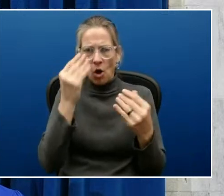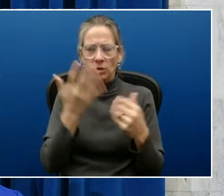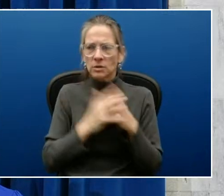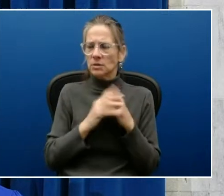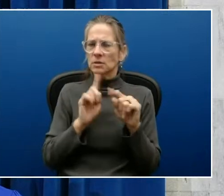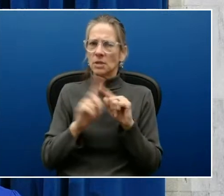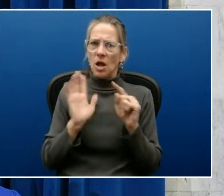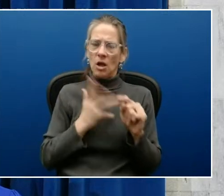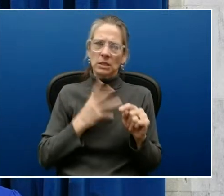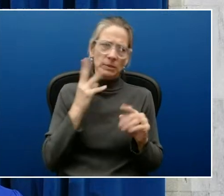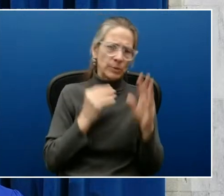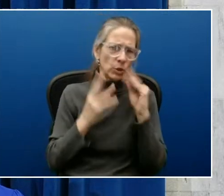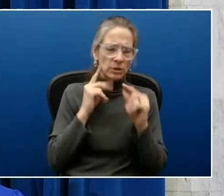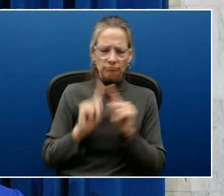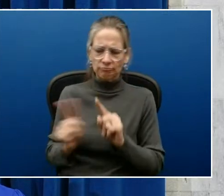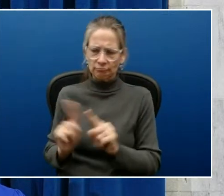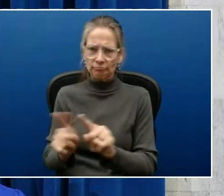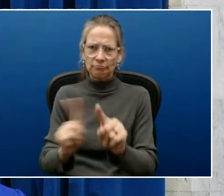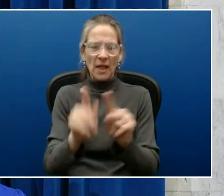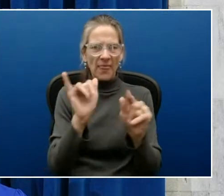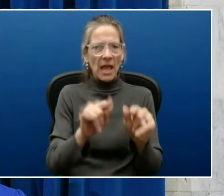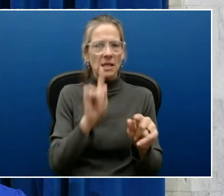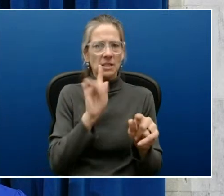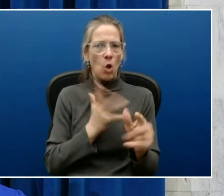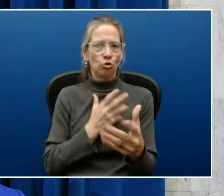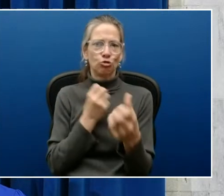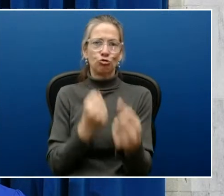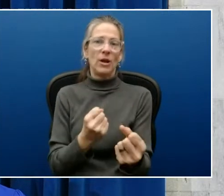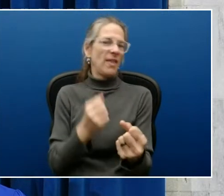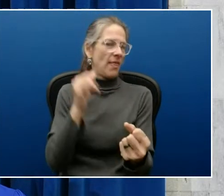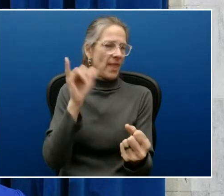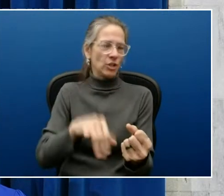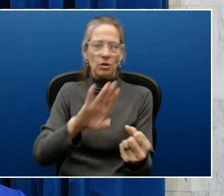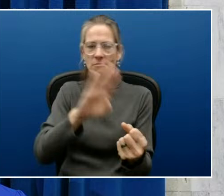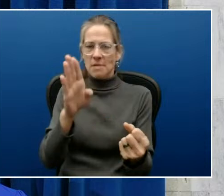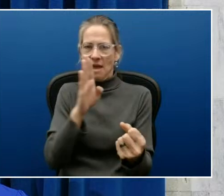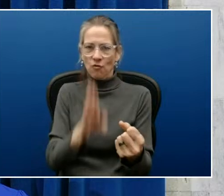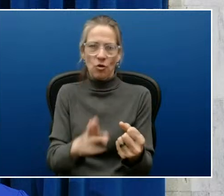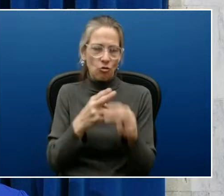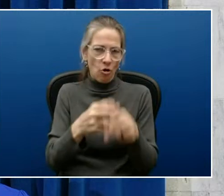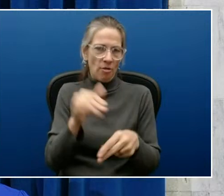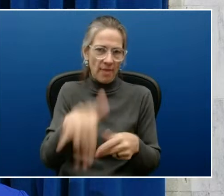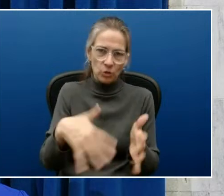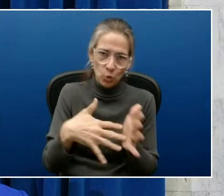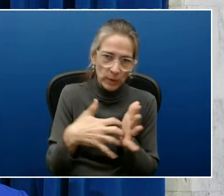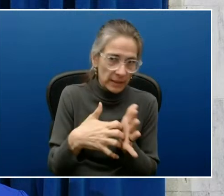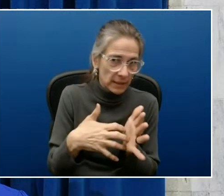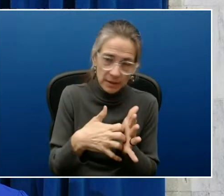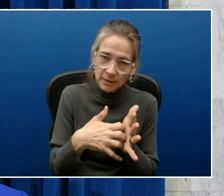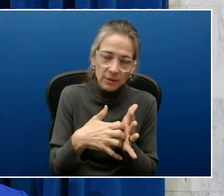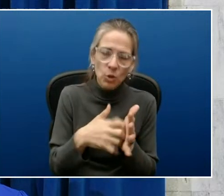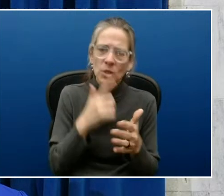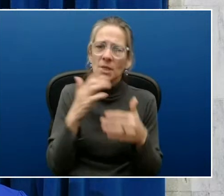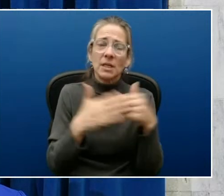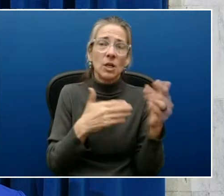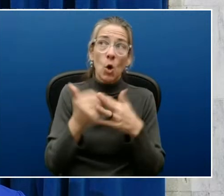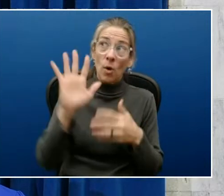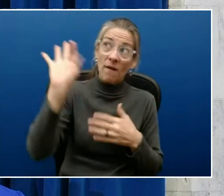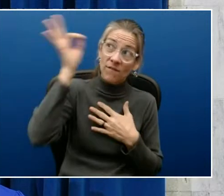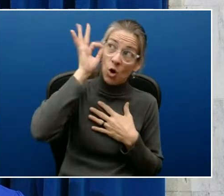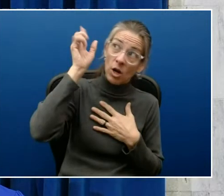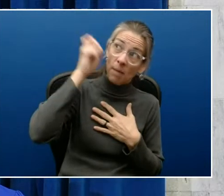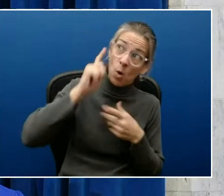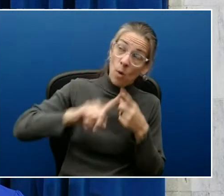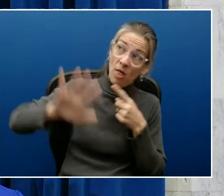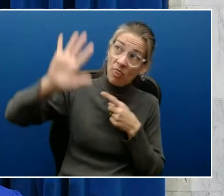experiences is always a strength and should never be considered a weakness. And regardless of what the federal government is talking about in